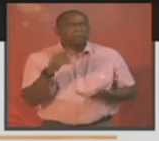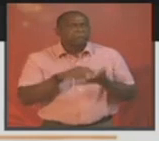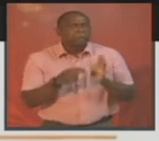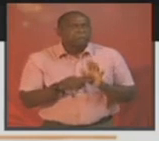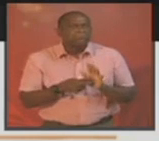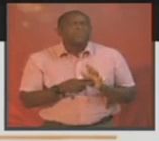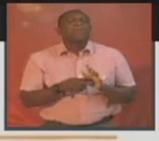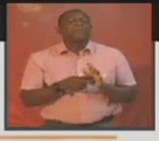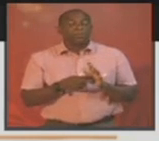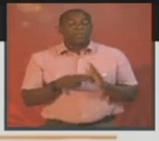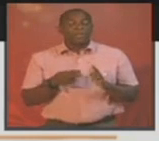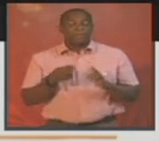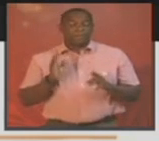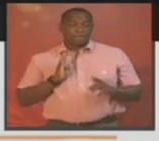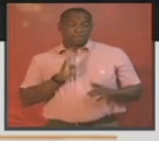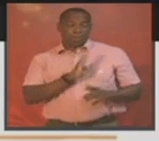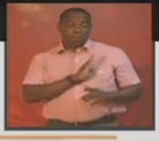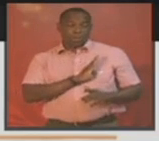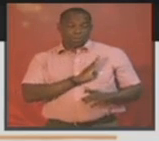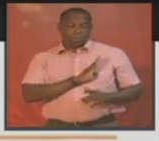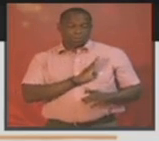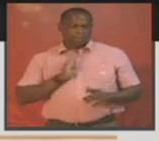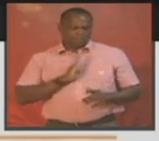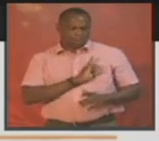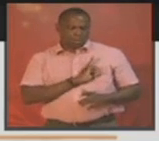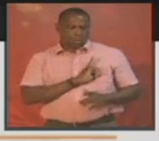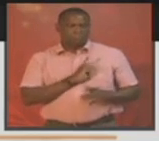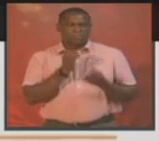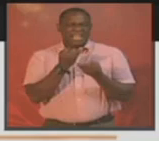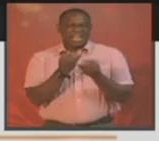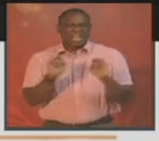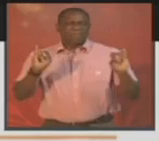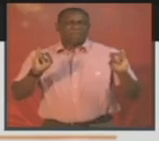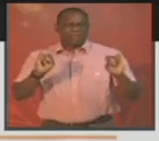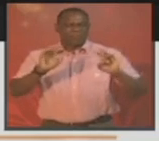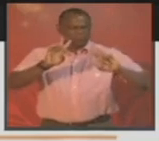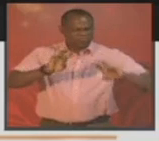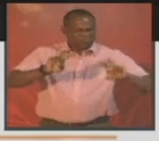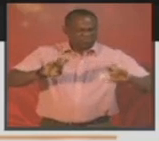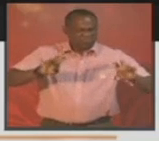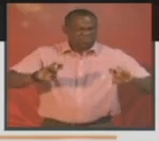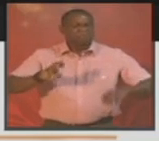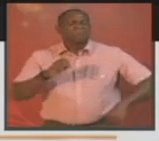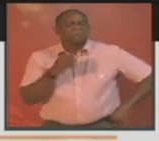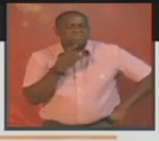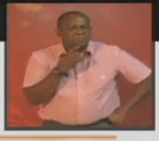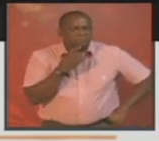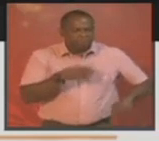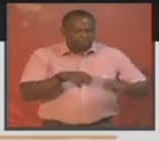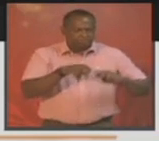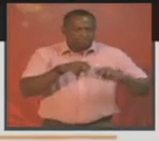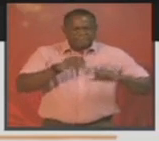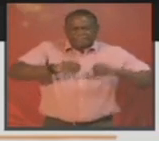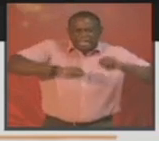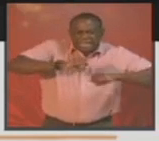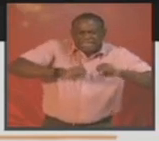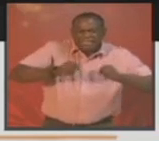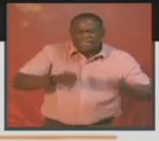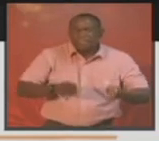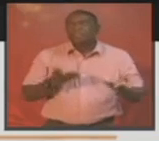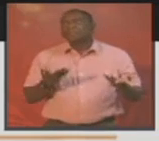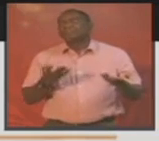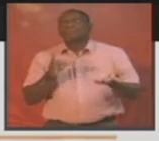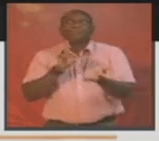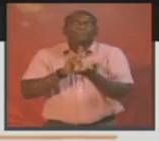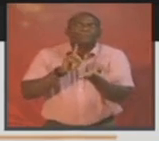medical personnel, researchers, scientists, and they are now looking at all the data presented to